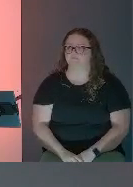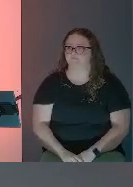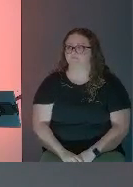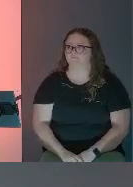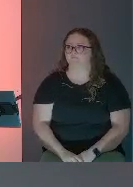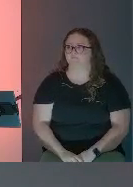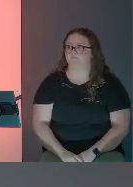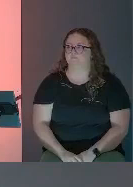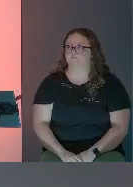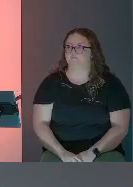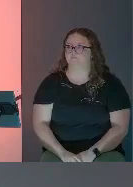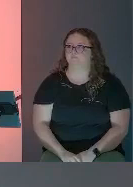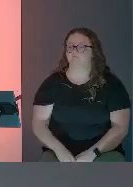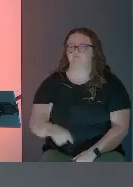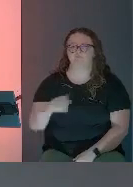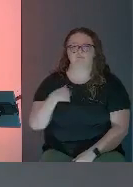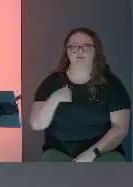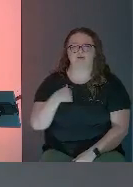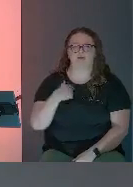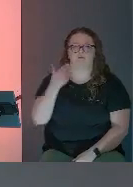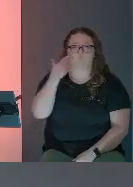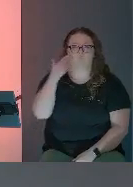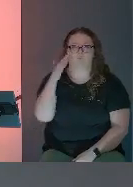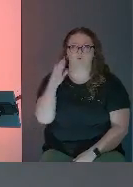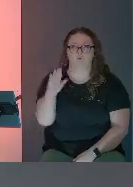I don't really know, or what you